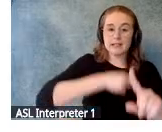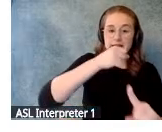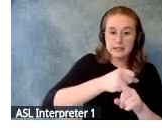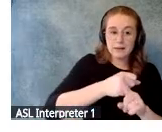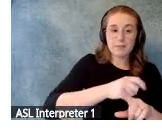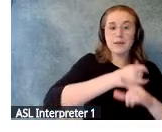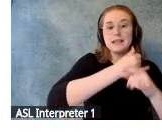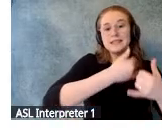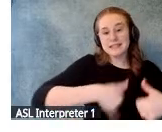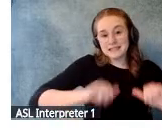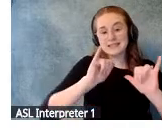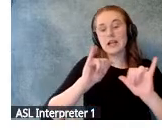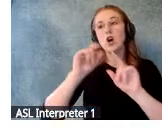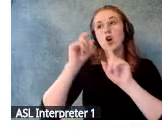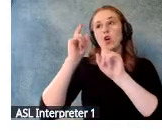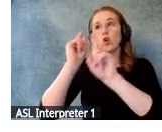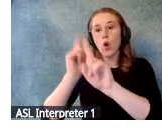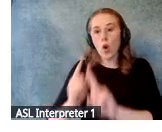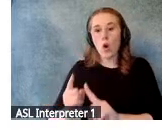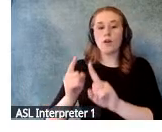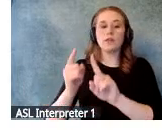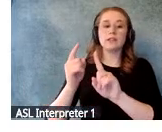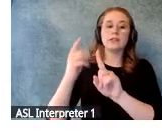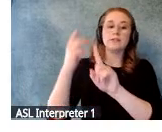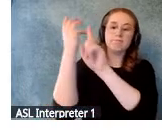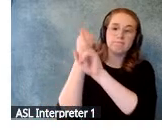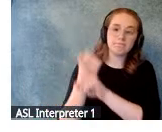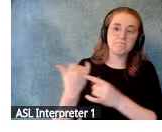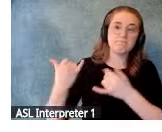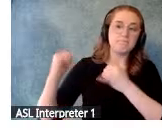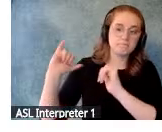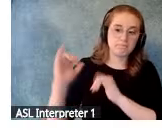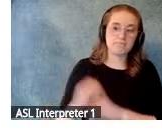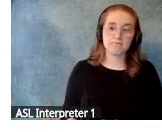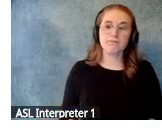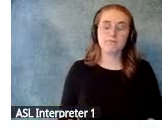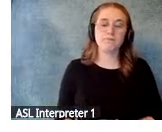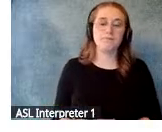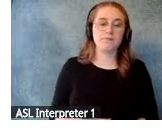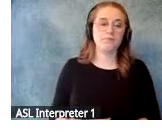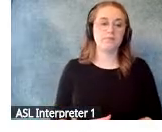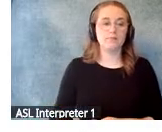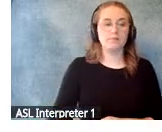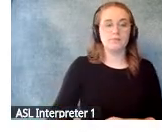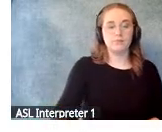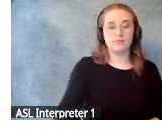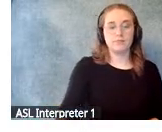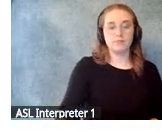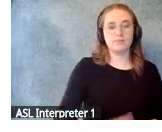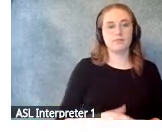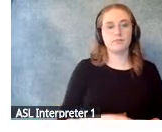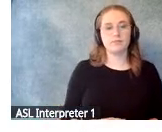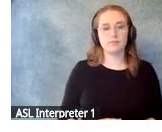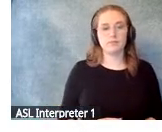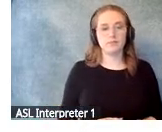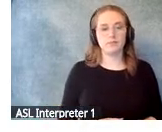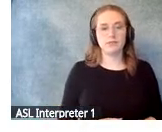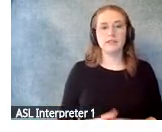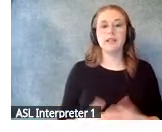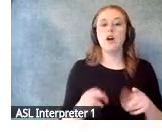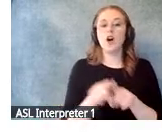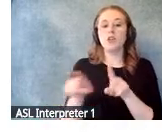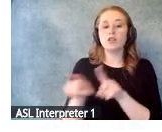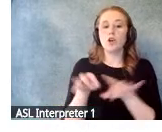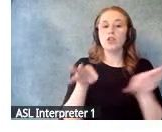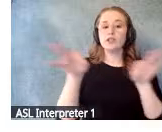impacts while still achieving the stated goals and objectives of the project. It will also include a description